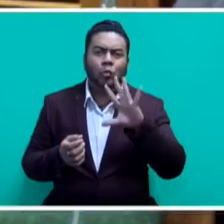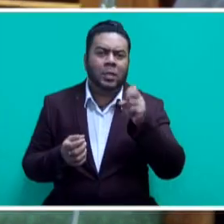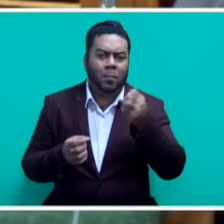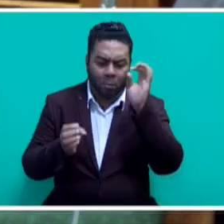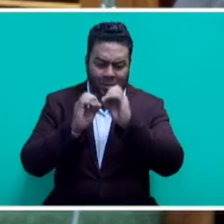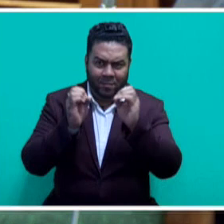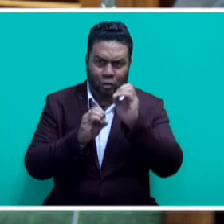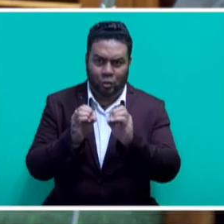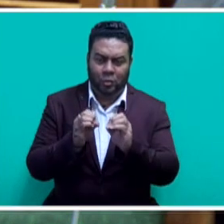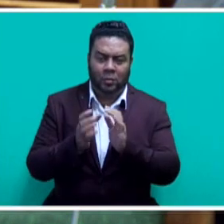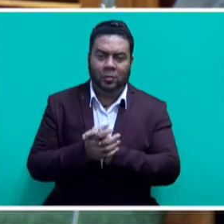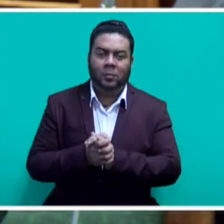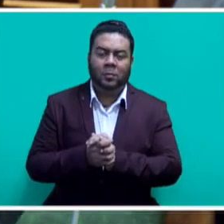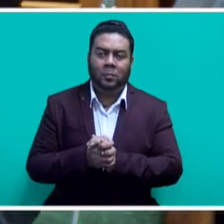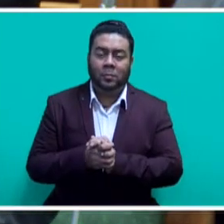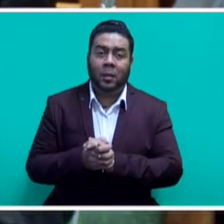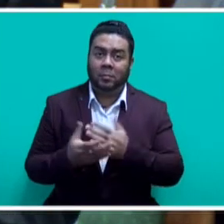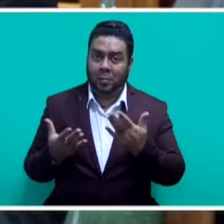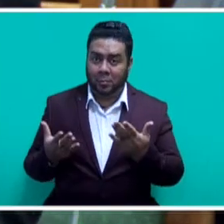observations. Now,